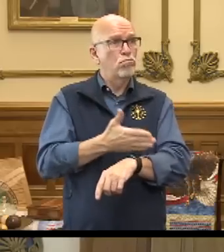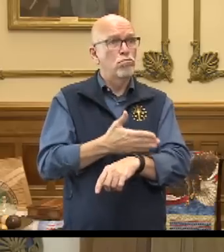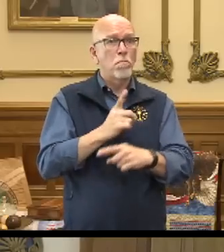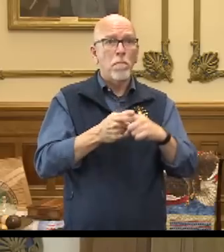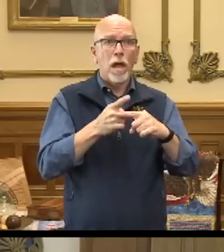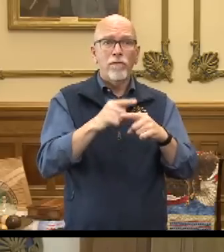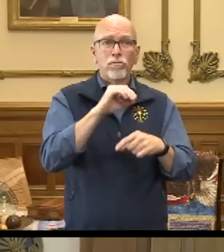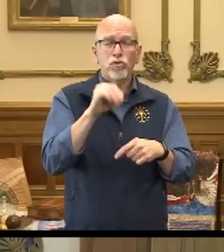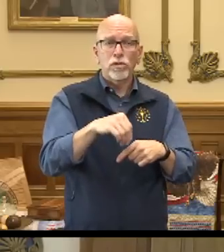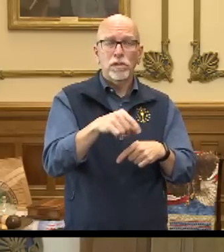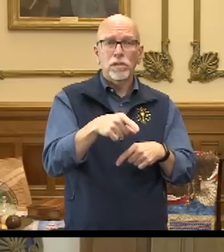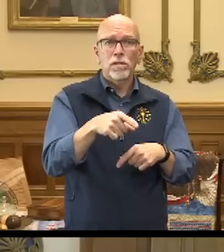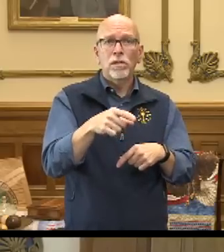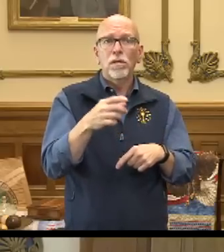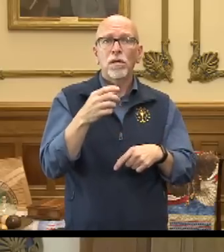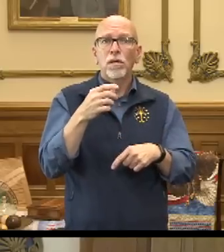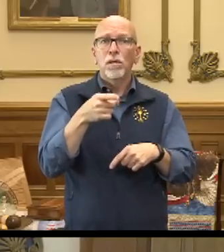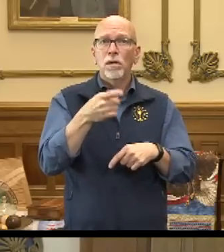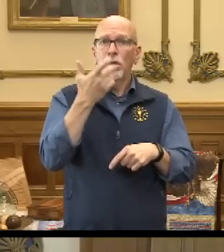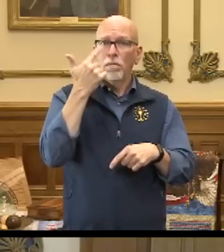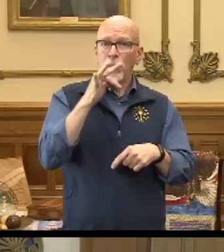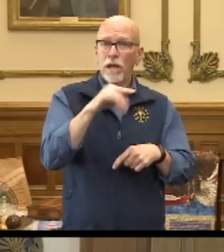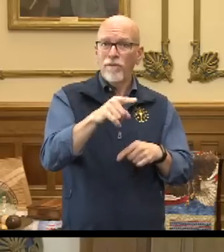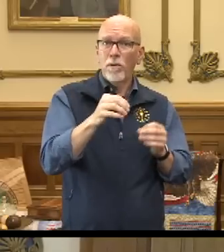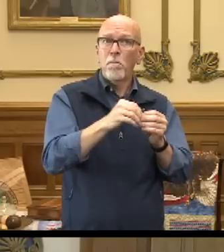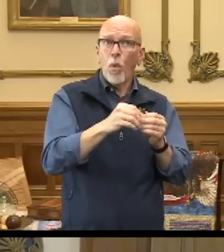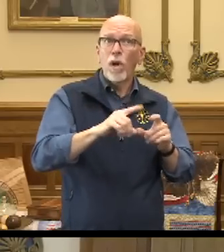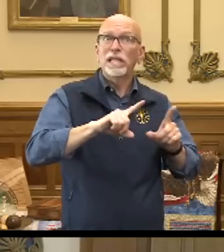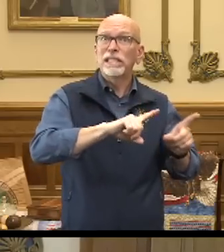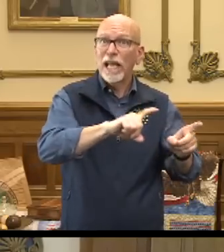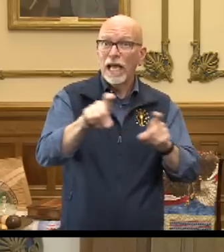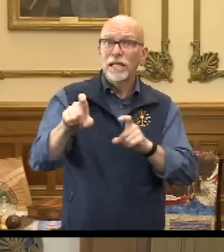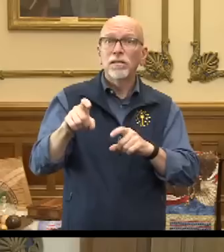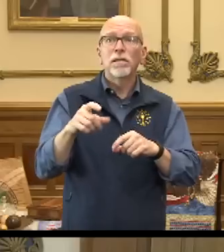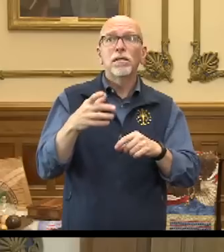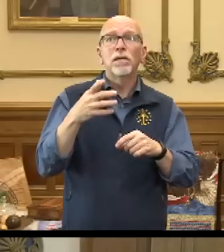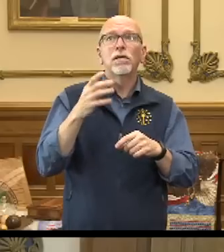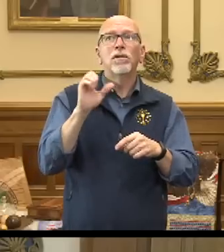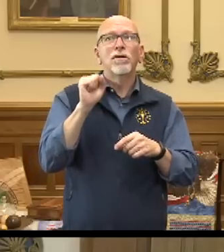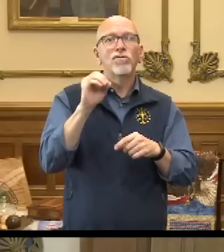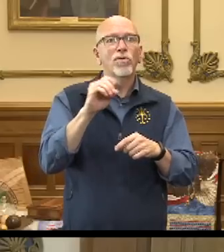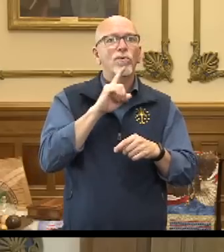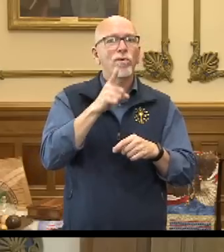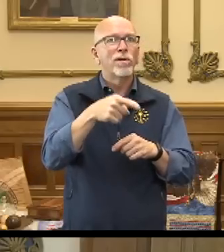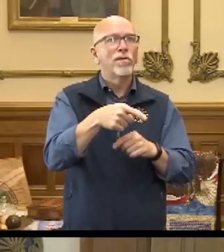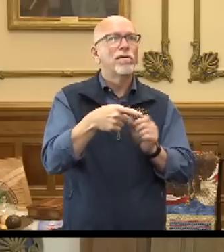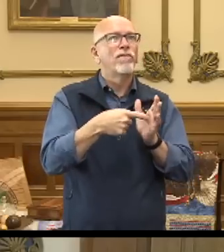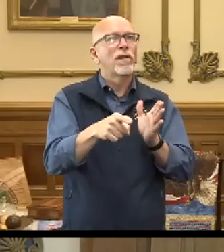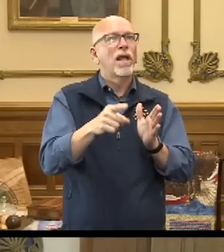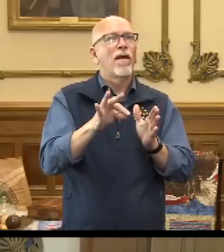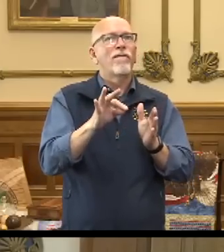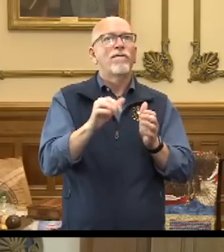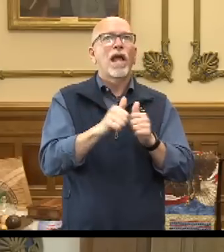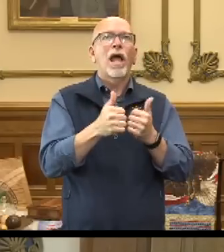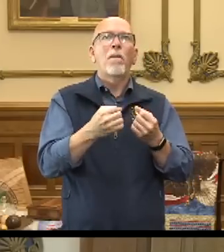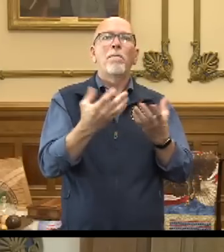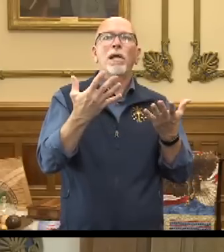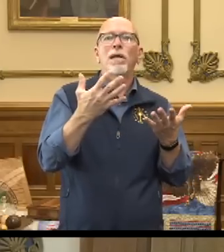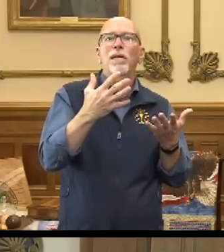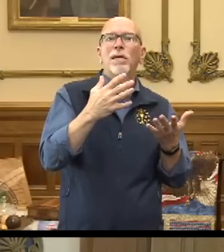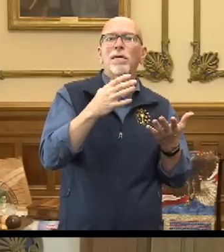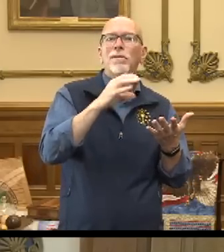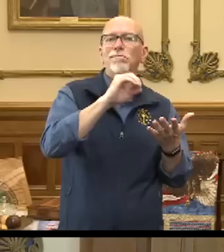positivity rate were driven by broad testing across the state, and therefore a good reflection of if we've somewhat hit